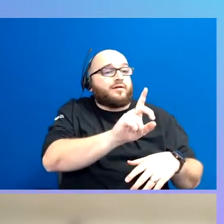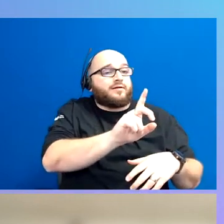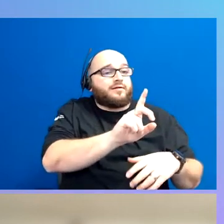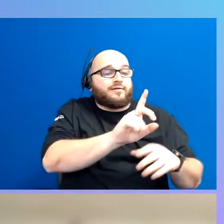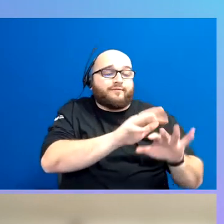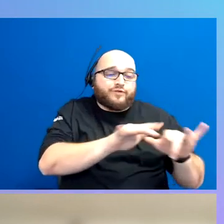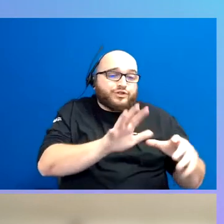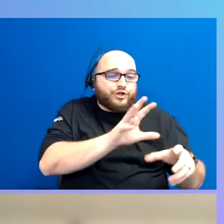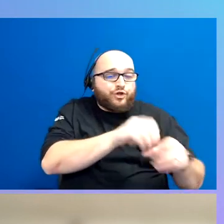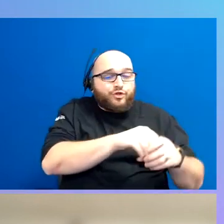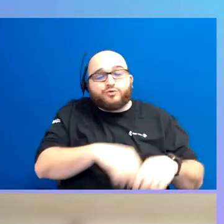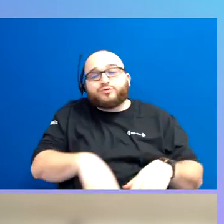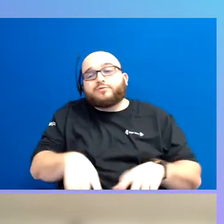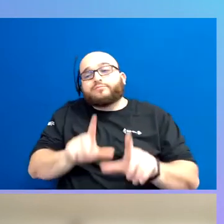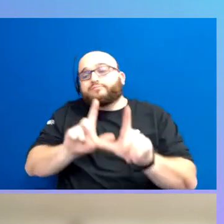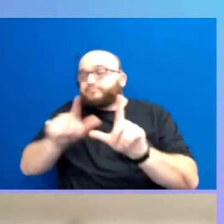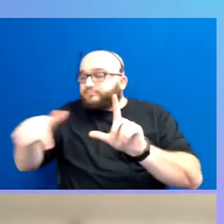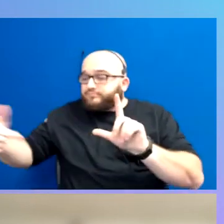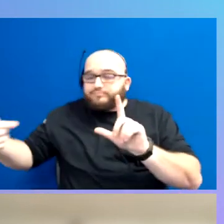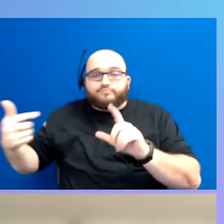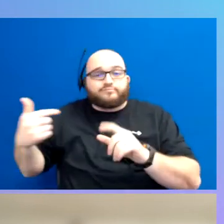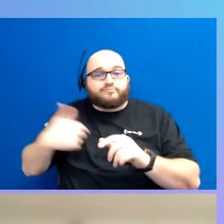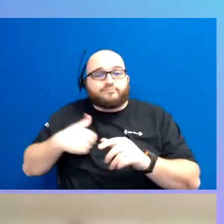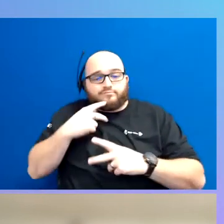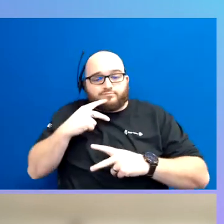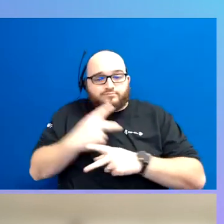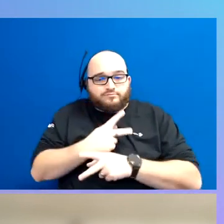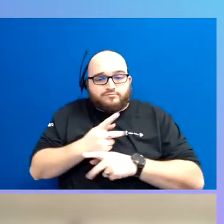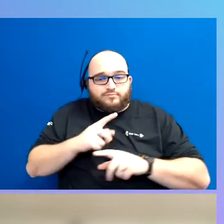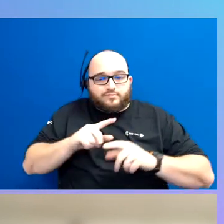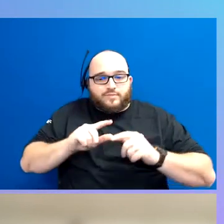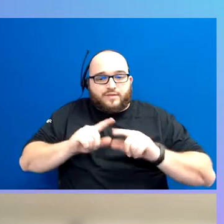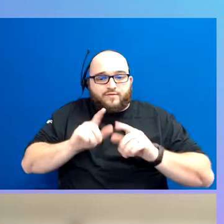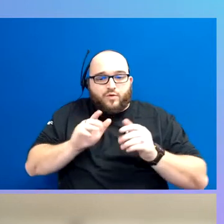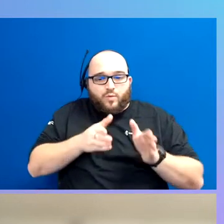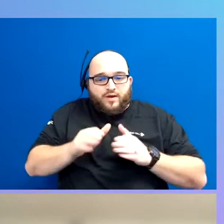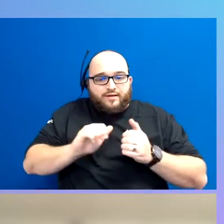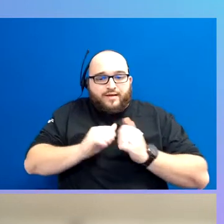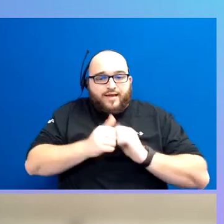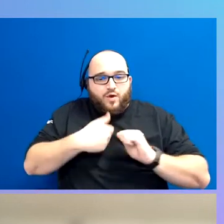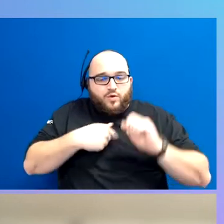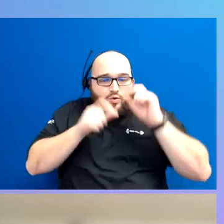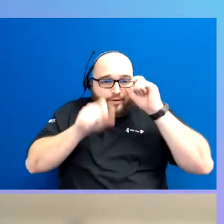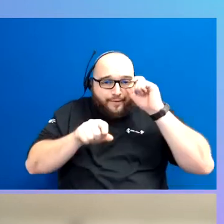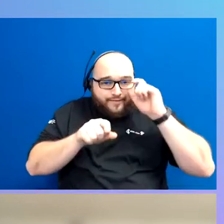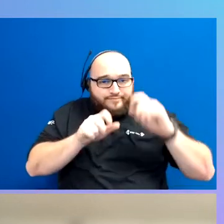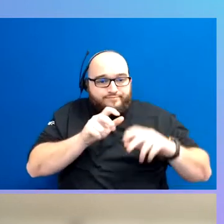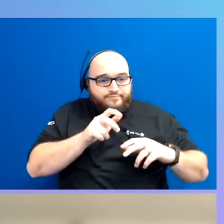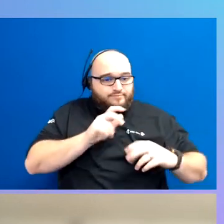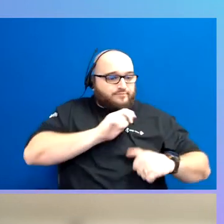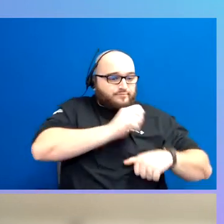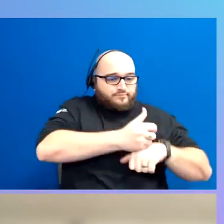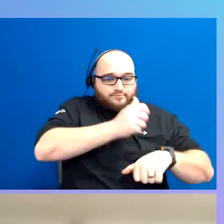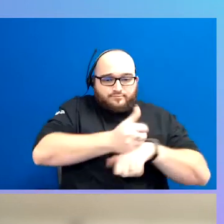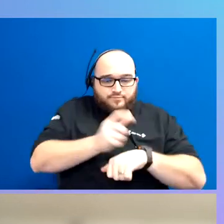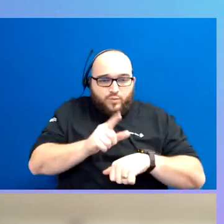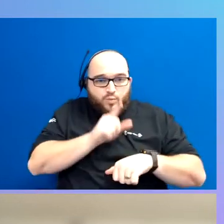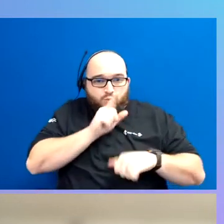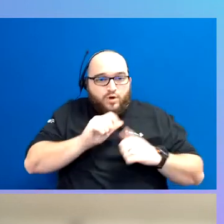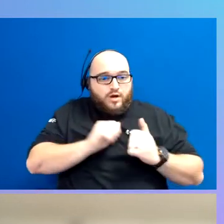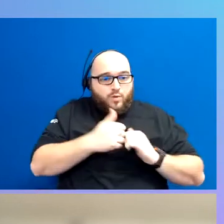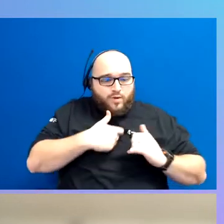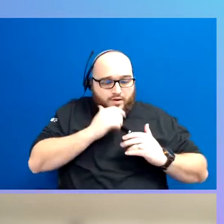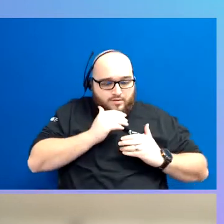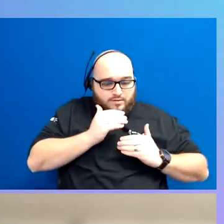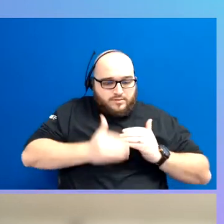put together three-year roadmaps of how we're going to benchmark and then improve where we were and move things forward. And